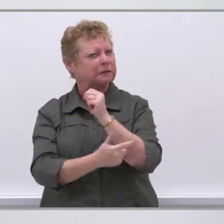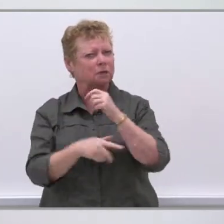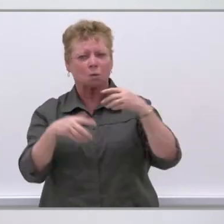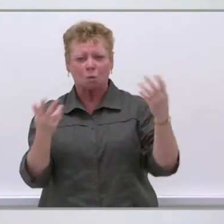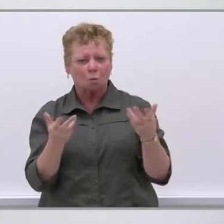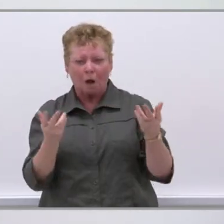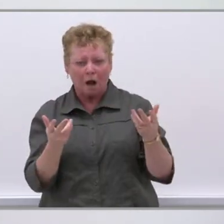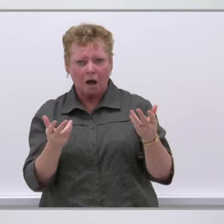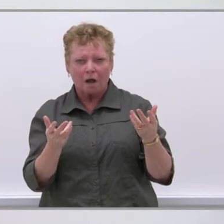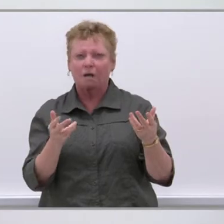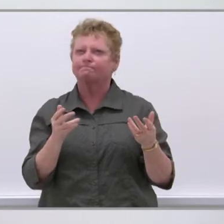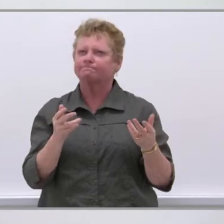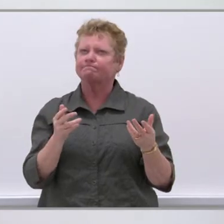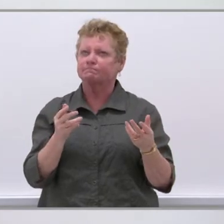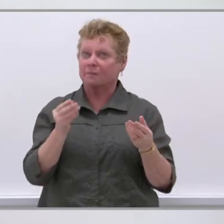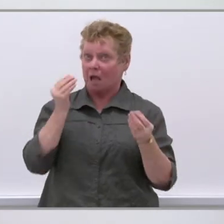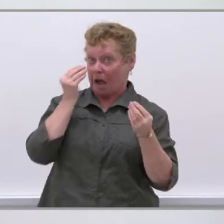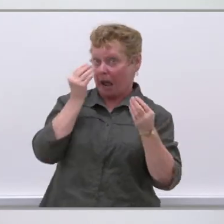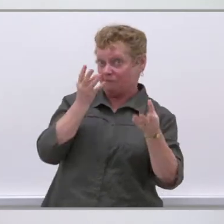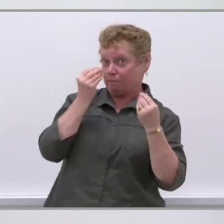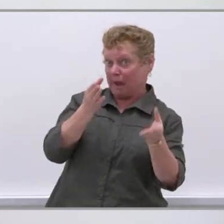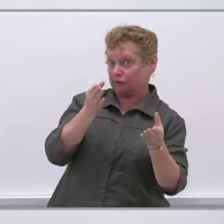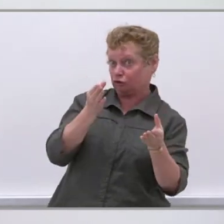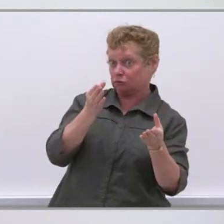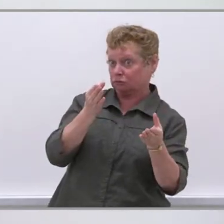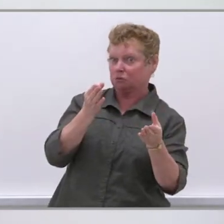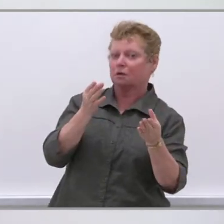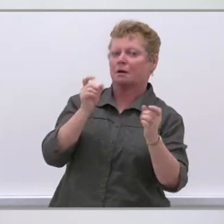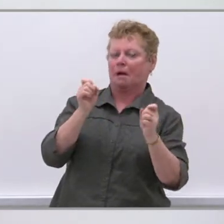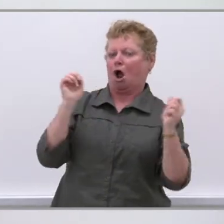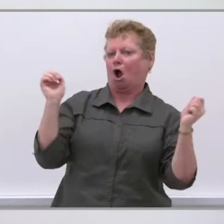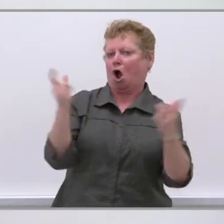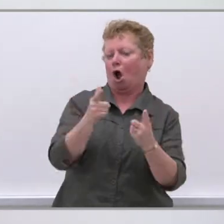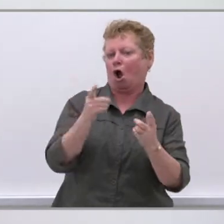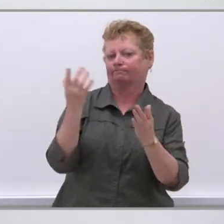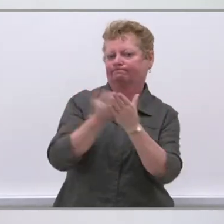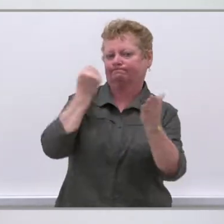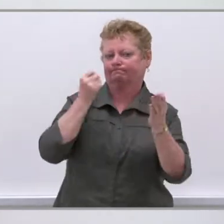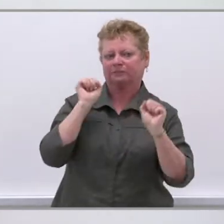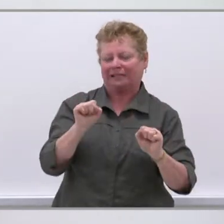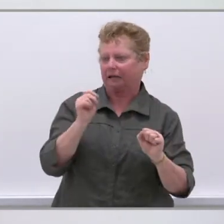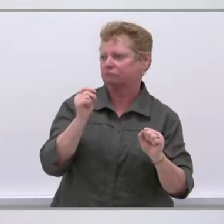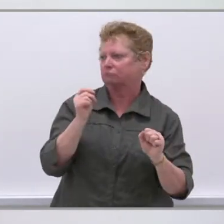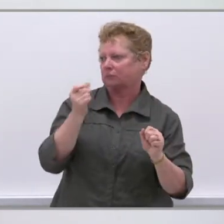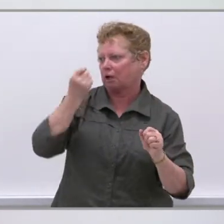the information and communication would be accessible to everybody.